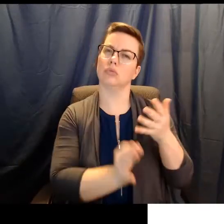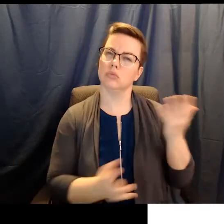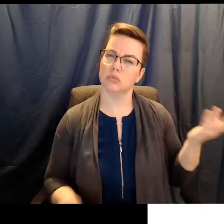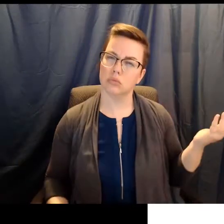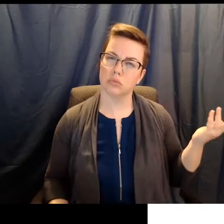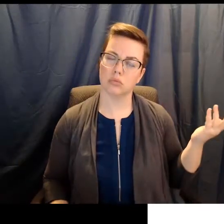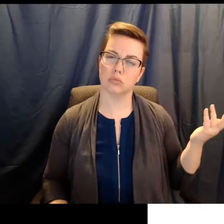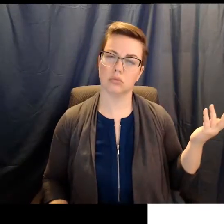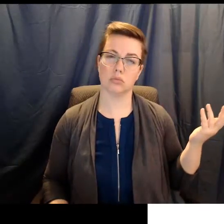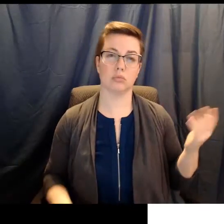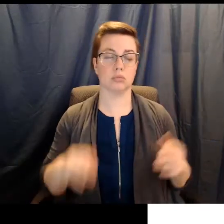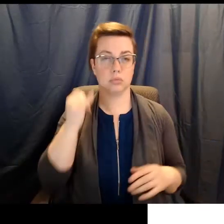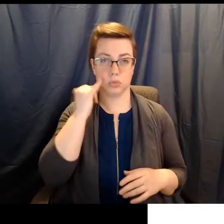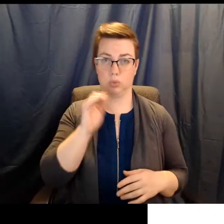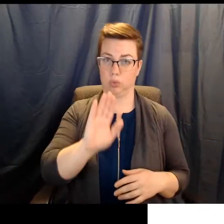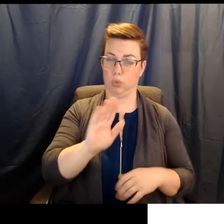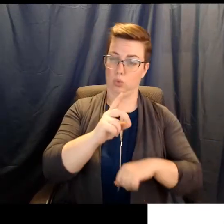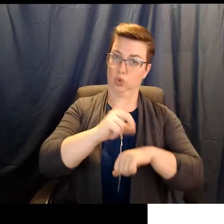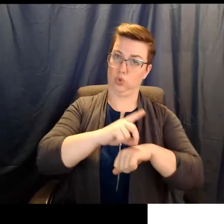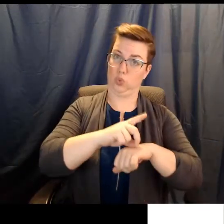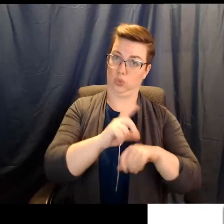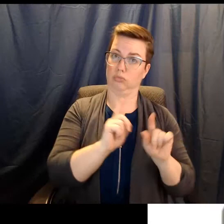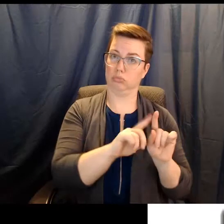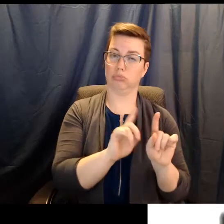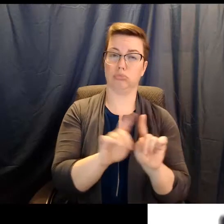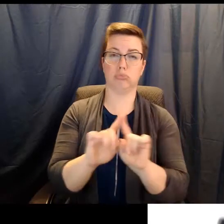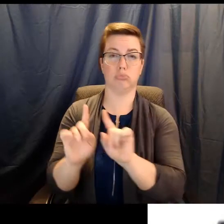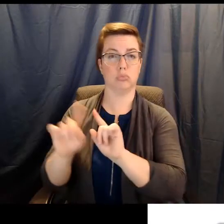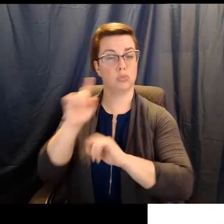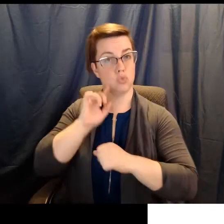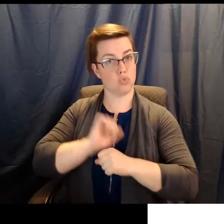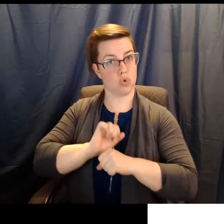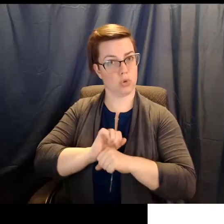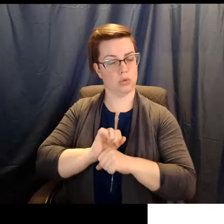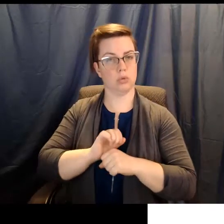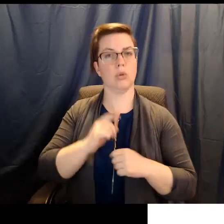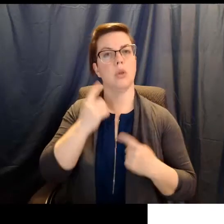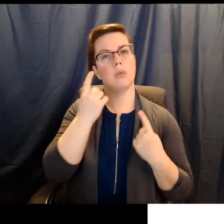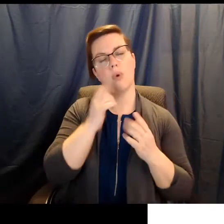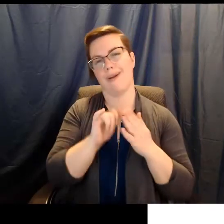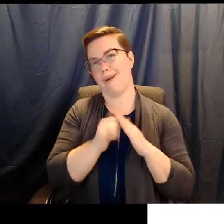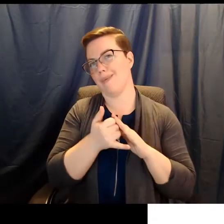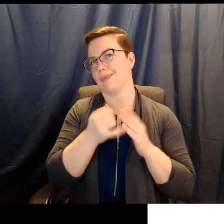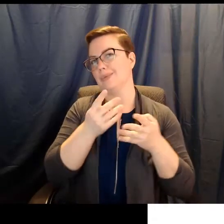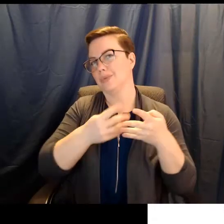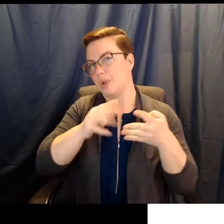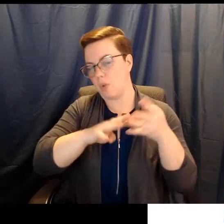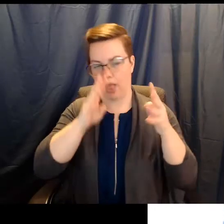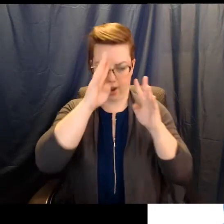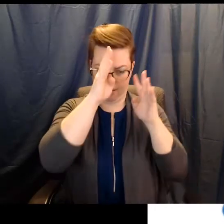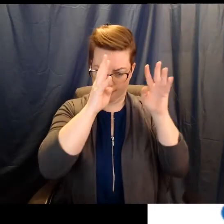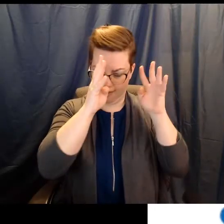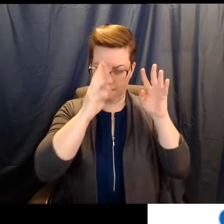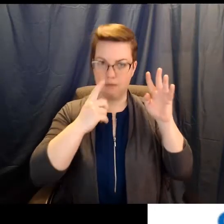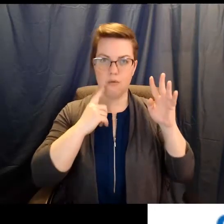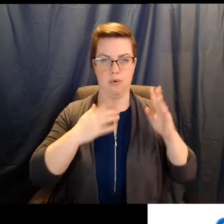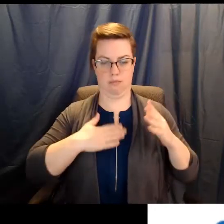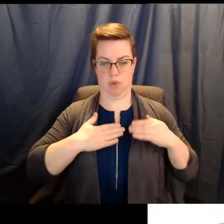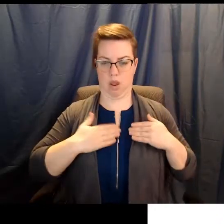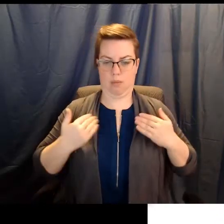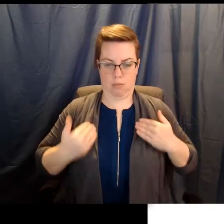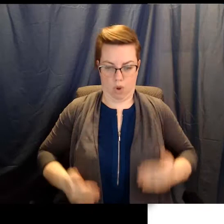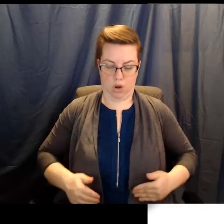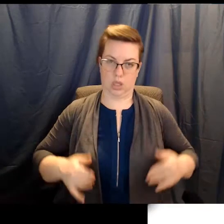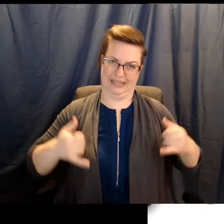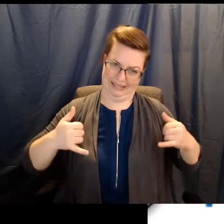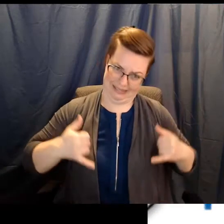have all these tasks to do, can I somehow spread them out throughout my day so that I'm changing positions regularly?